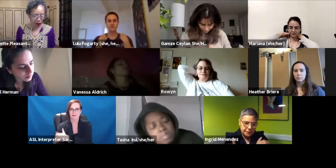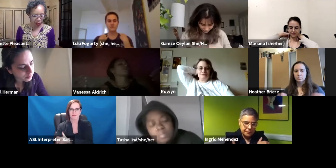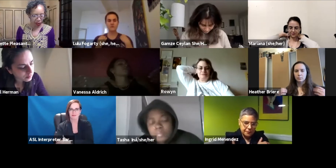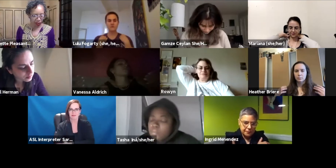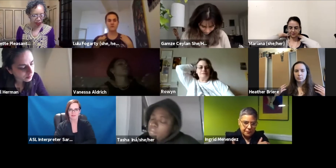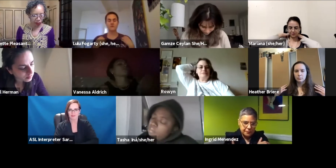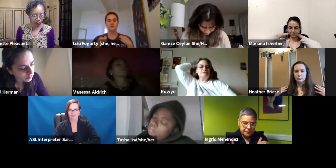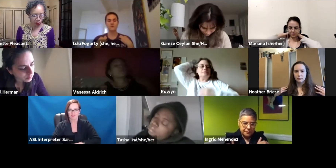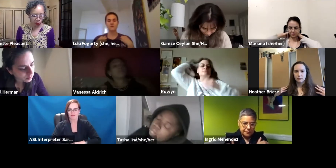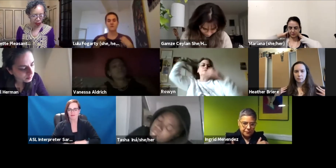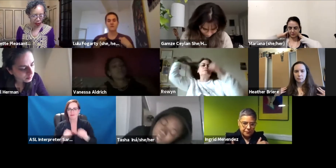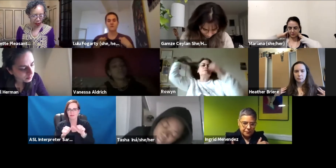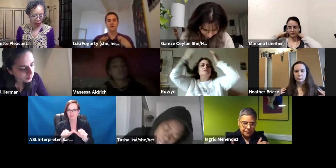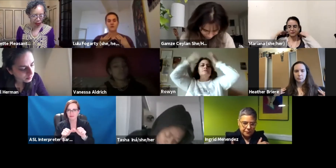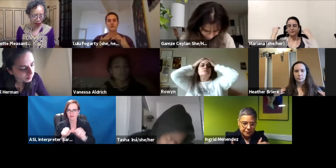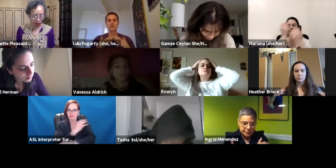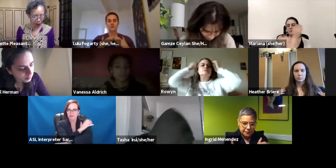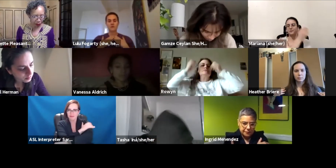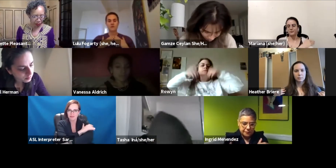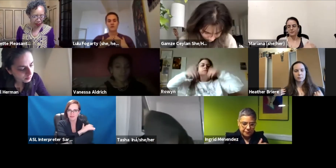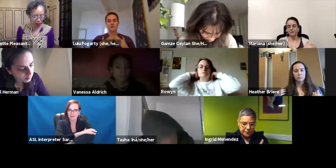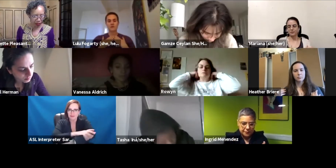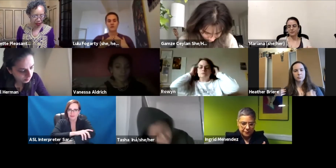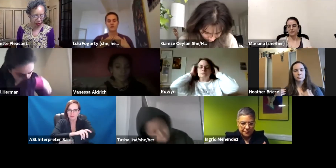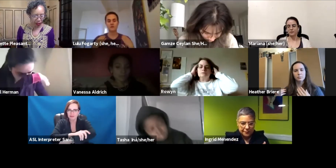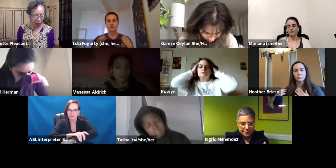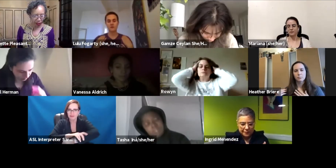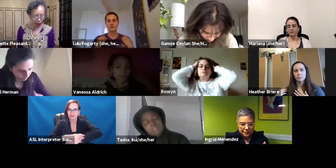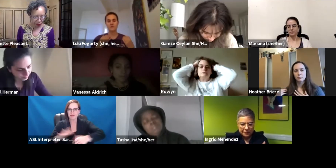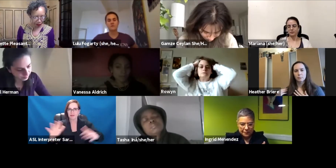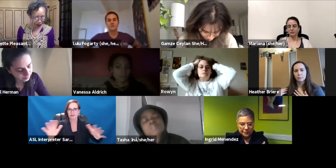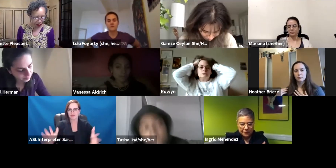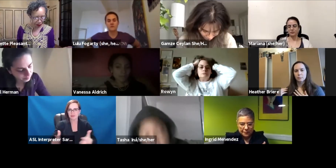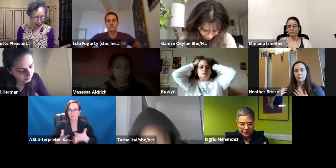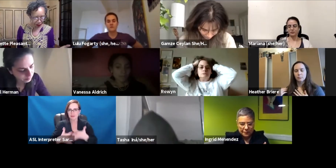Keep those hands moving about and breathing.